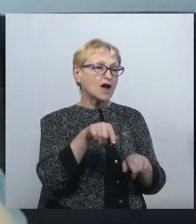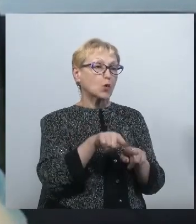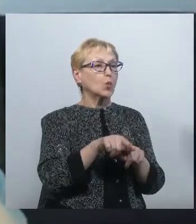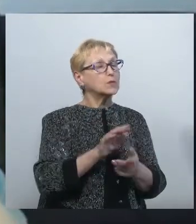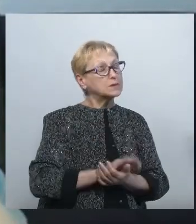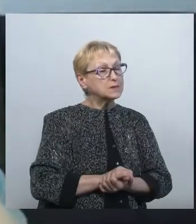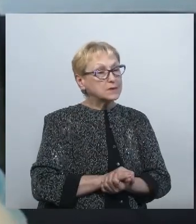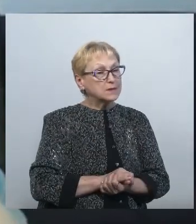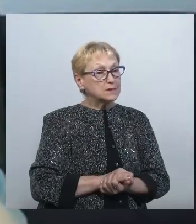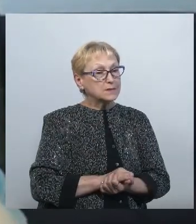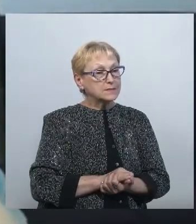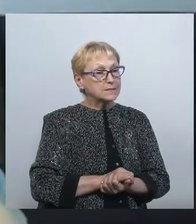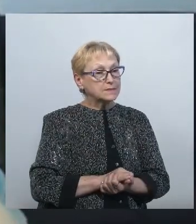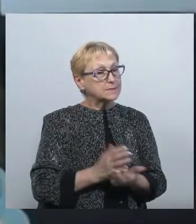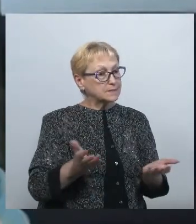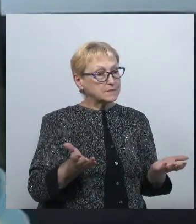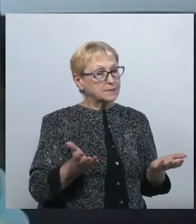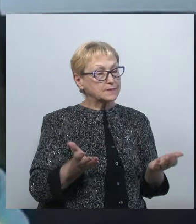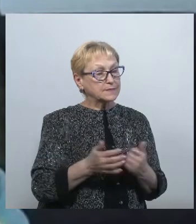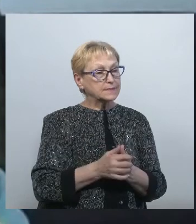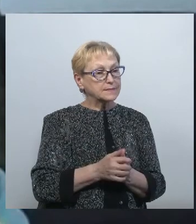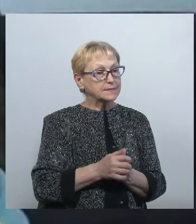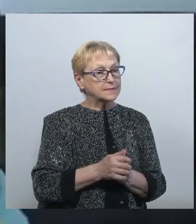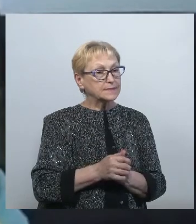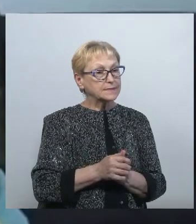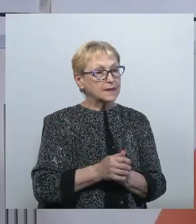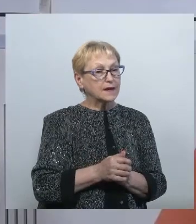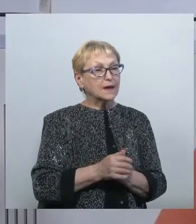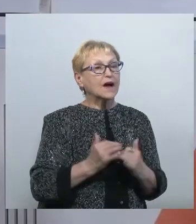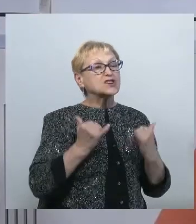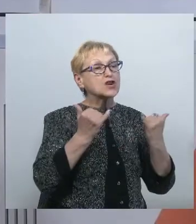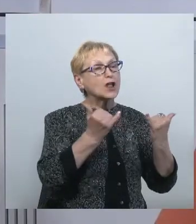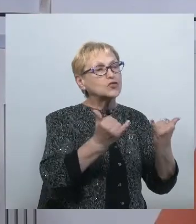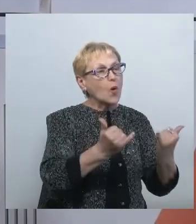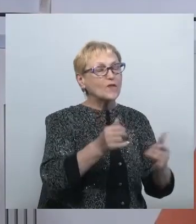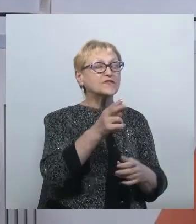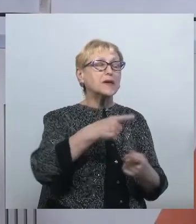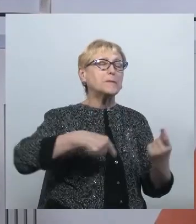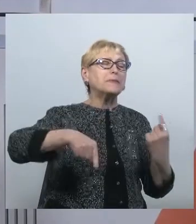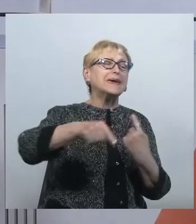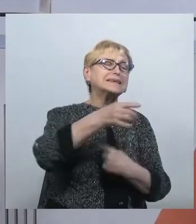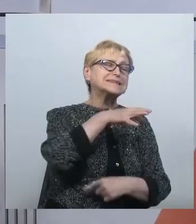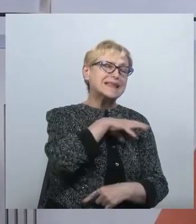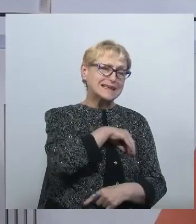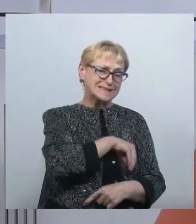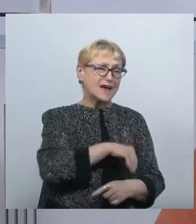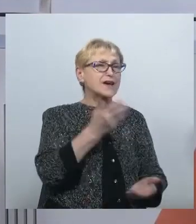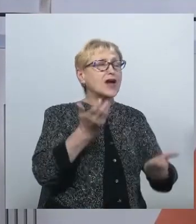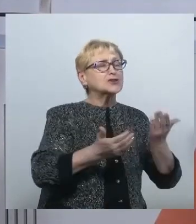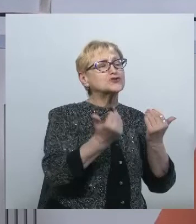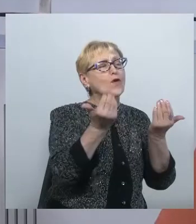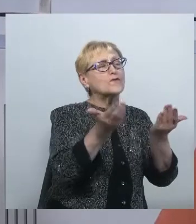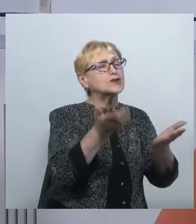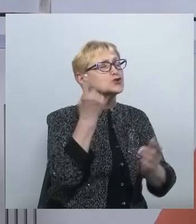criticism. Yes, I support you. So, dear business, if you can hear us, using